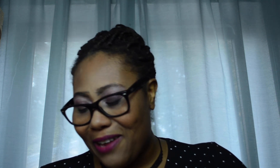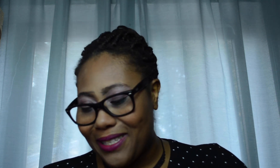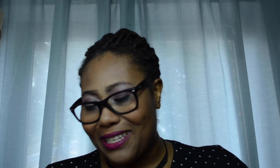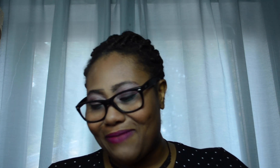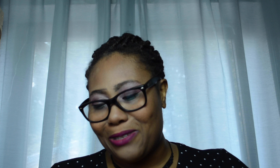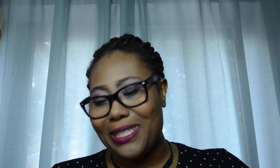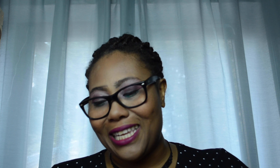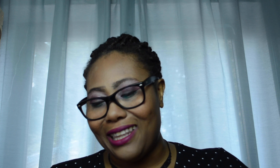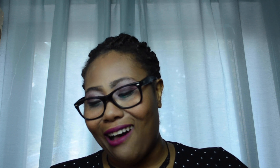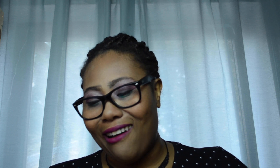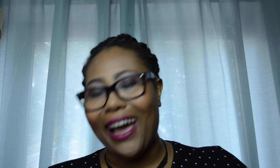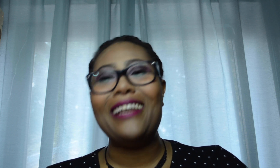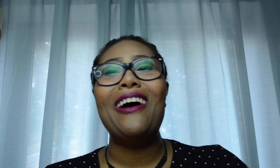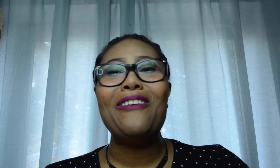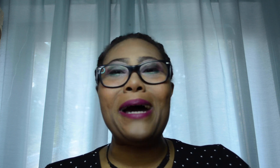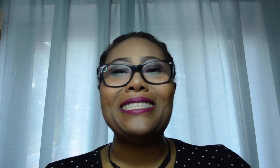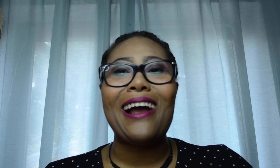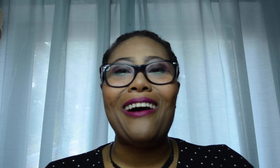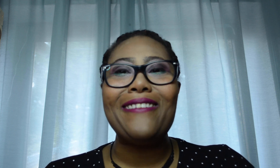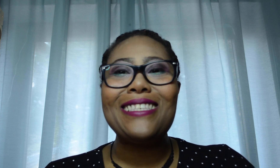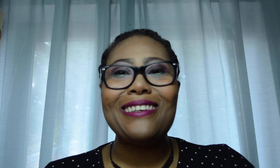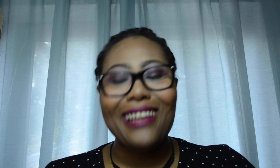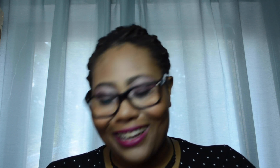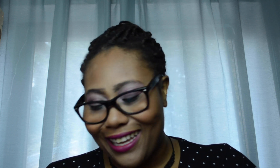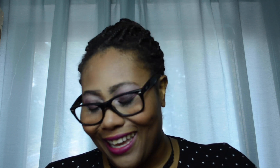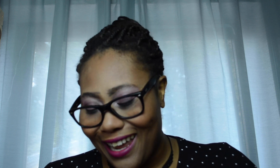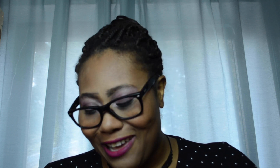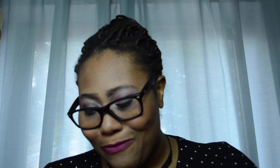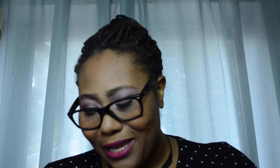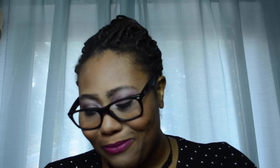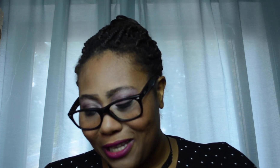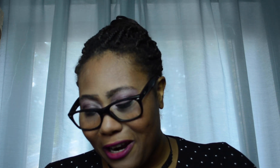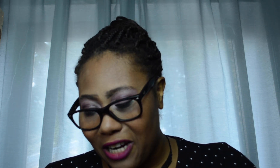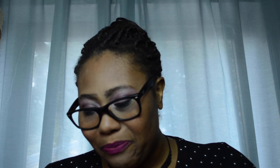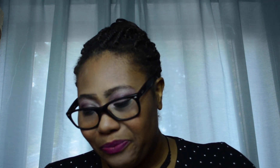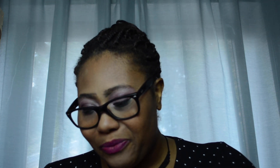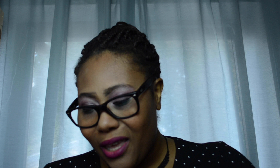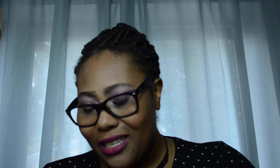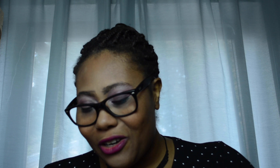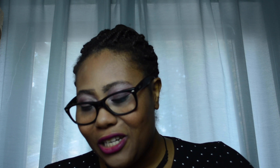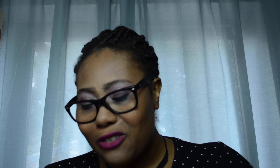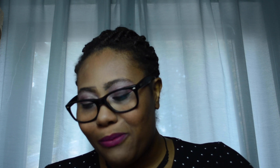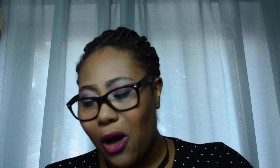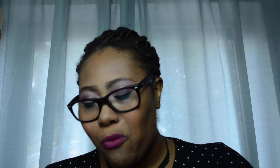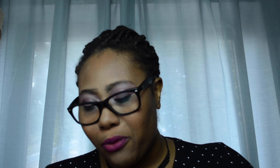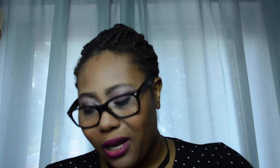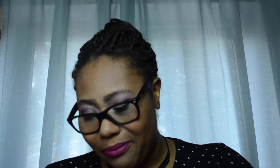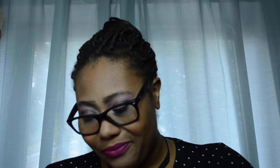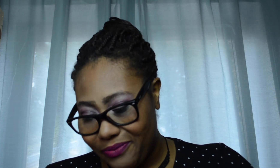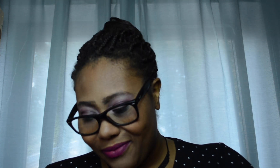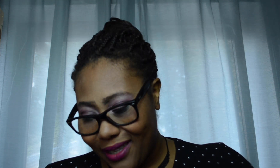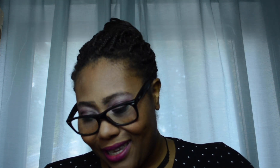we gotta have to wrap this up. This one's getting long. I know mines are always so long. I cannot help it. I'm sorry. So here's from